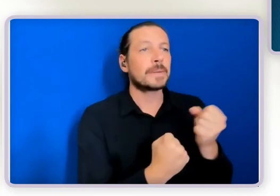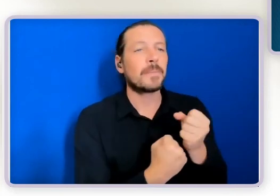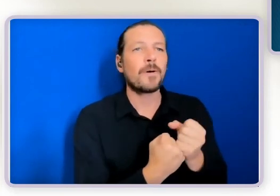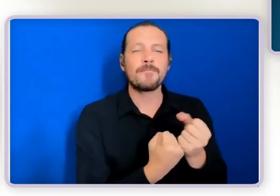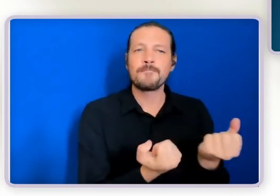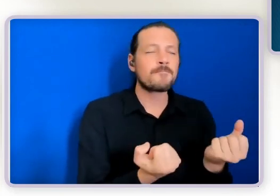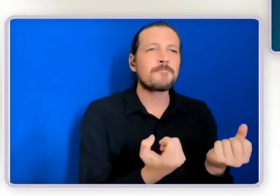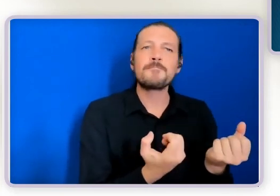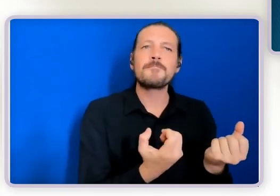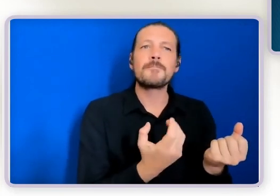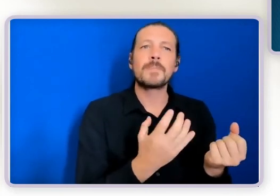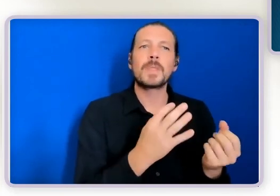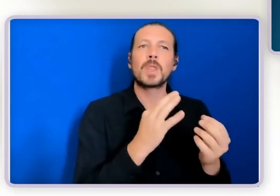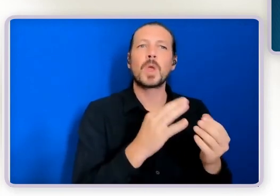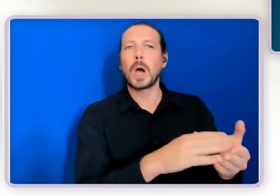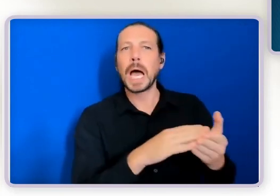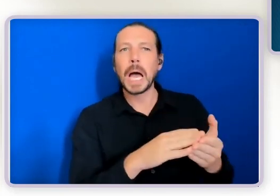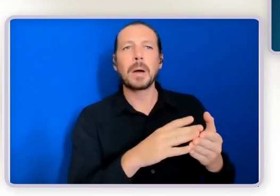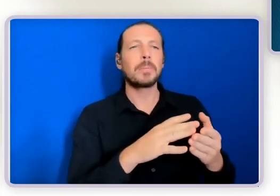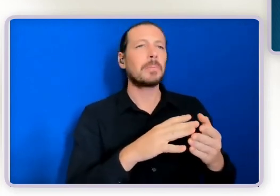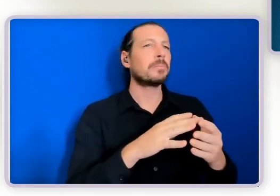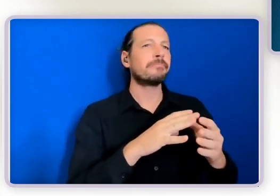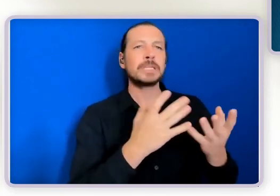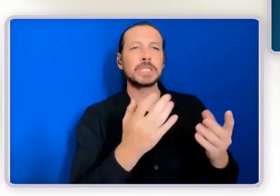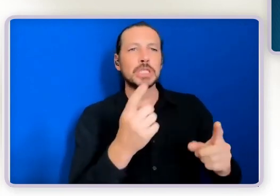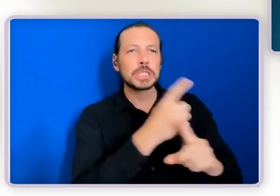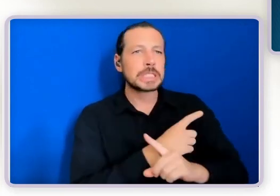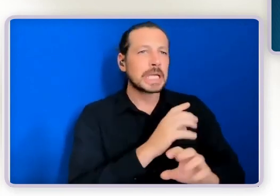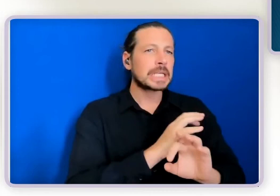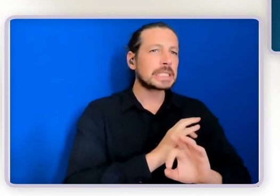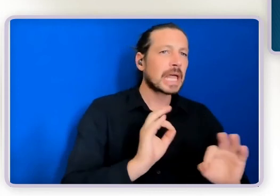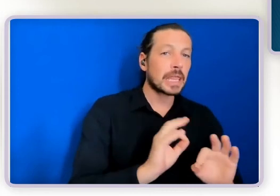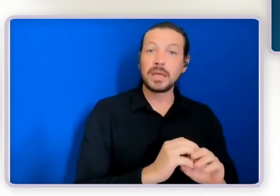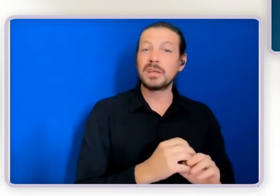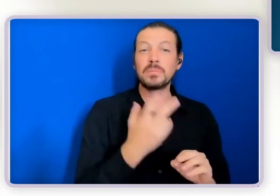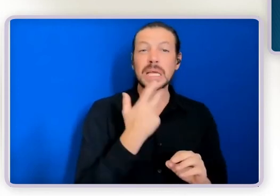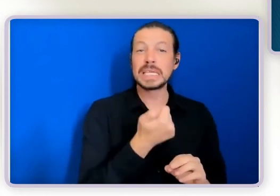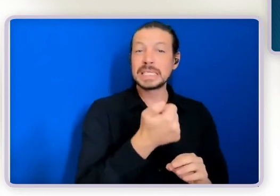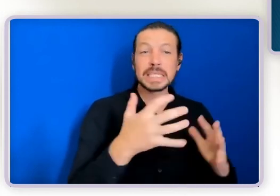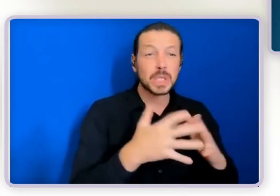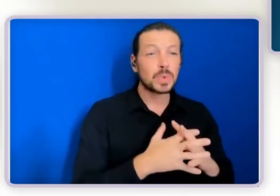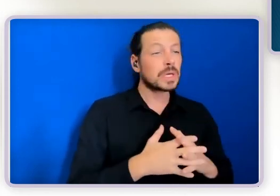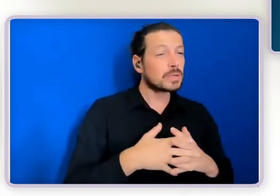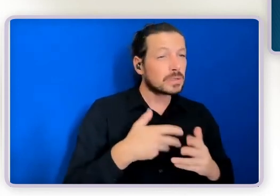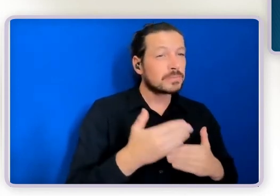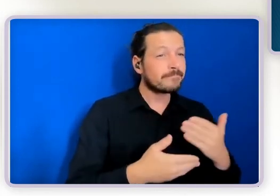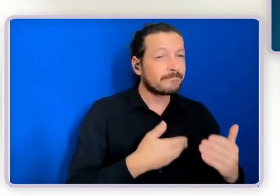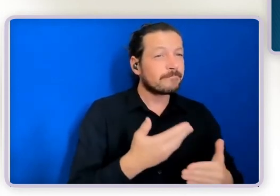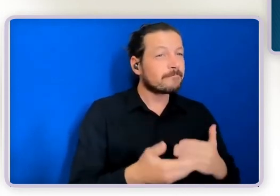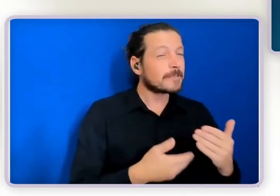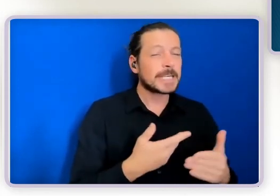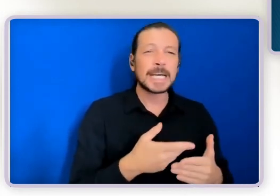within 6 weeks to a person's behaviours of concern, you go somewhere else. You get someone more qualified.